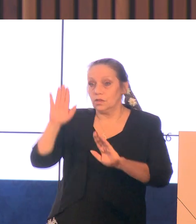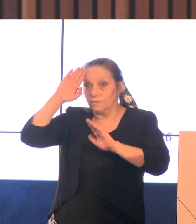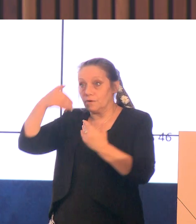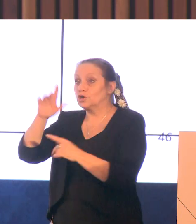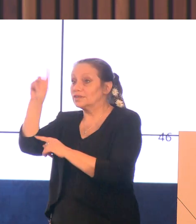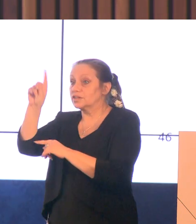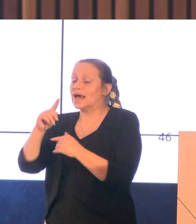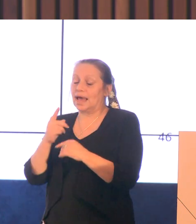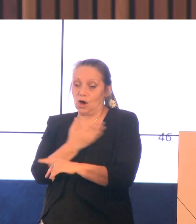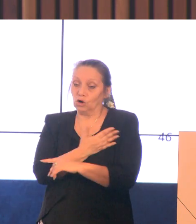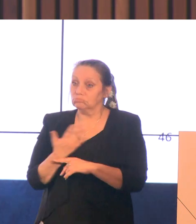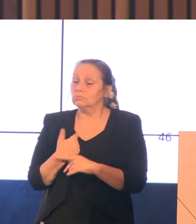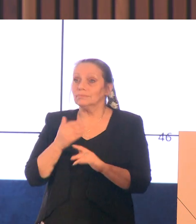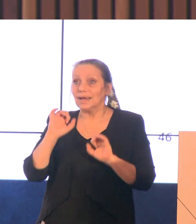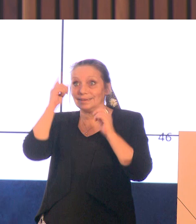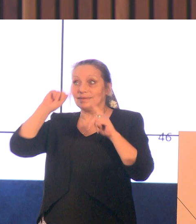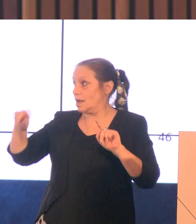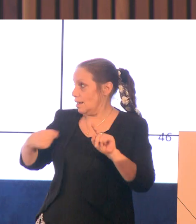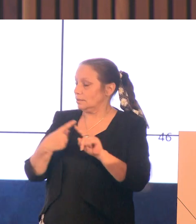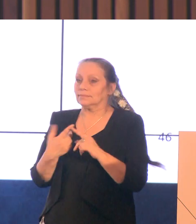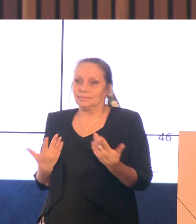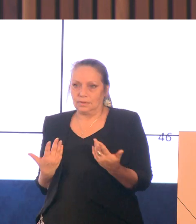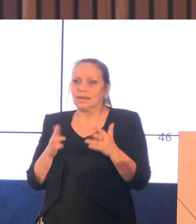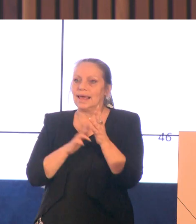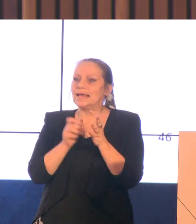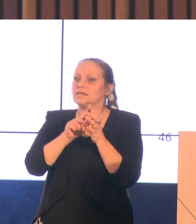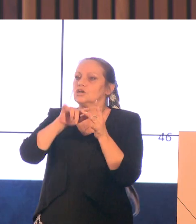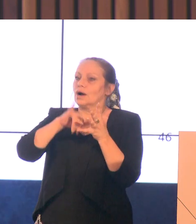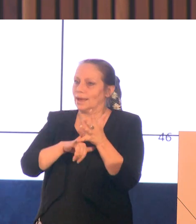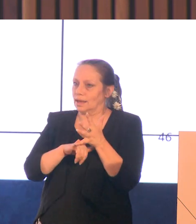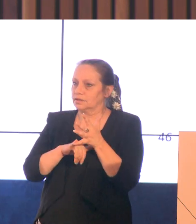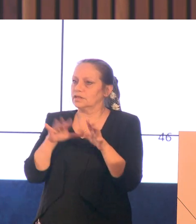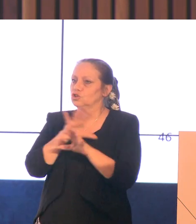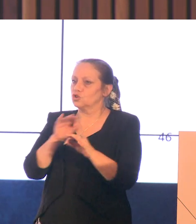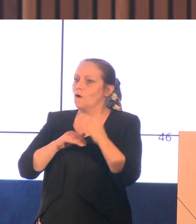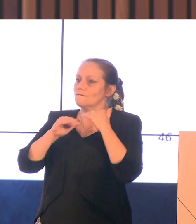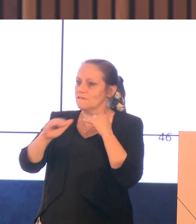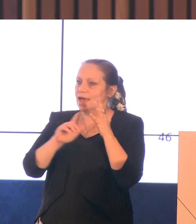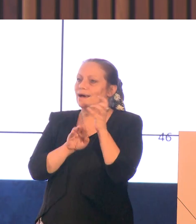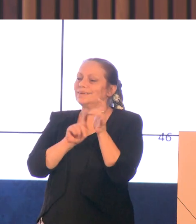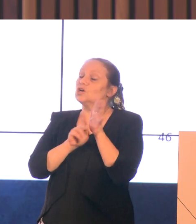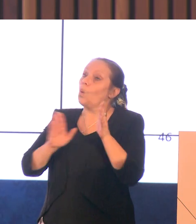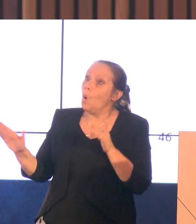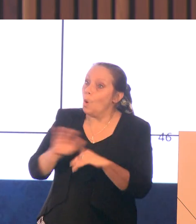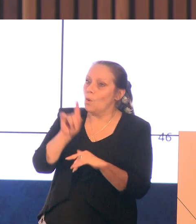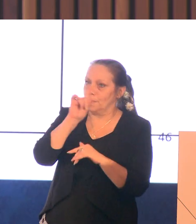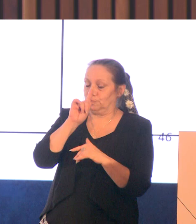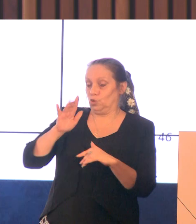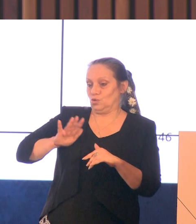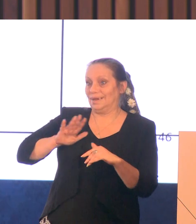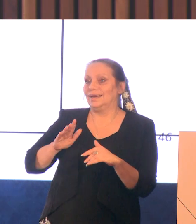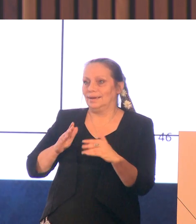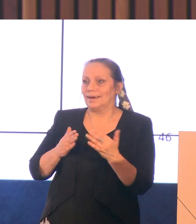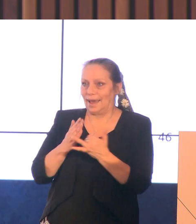on quantity is understandable, because the NDIS will not be fair until everyone who needs to have access to